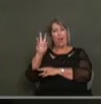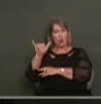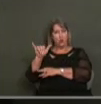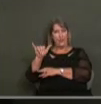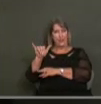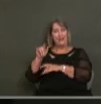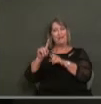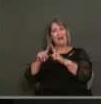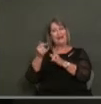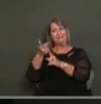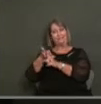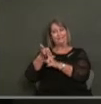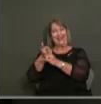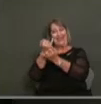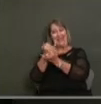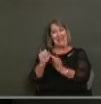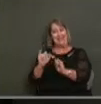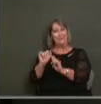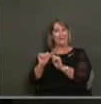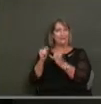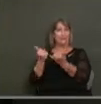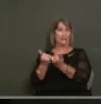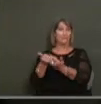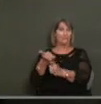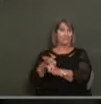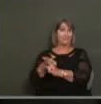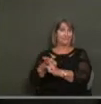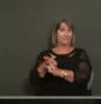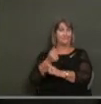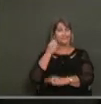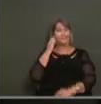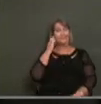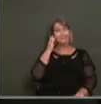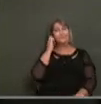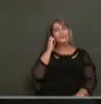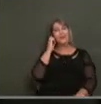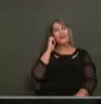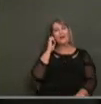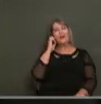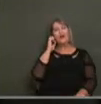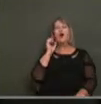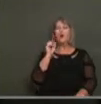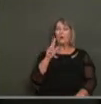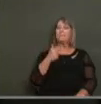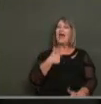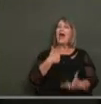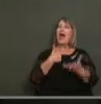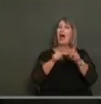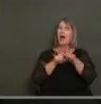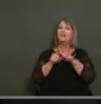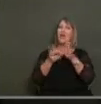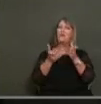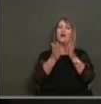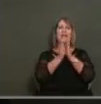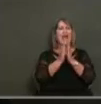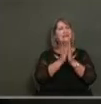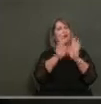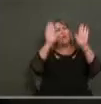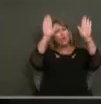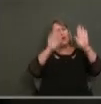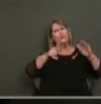organization. Okay. The other thing I wanted to ask, I thought that was wonderful that you introduced all the